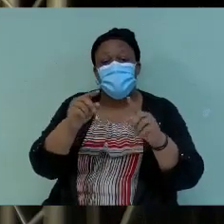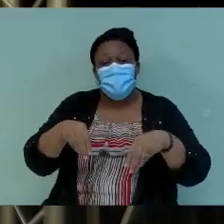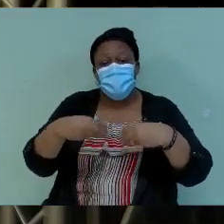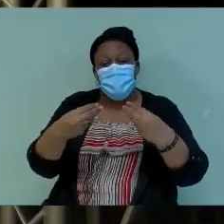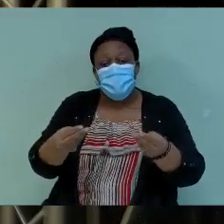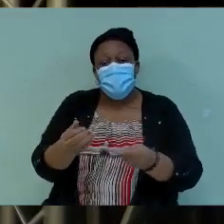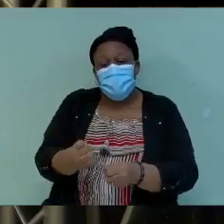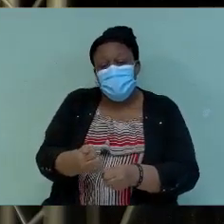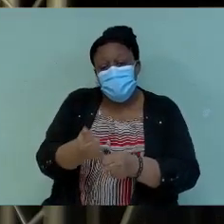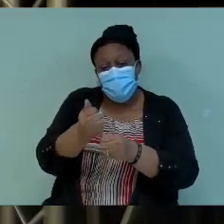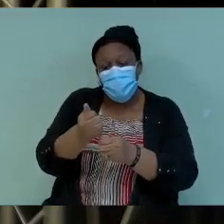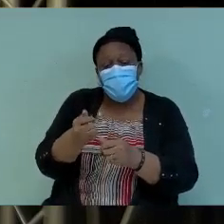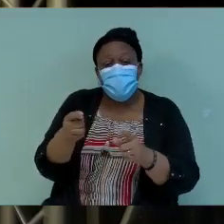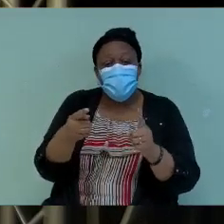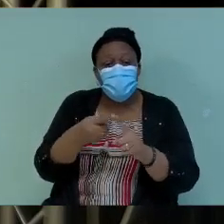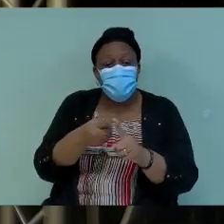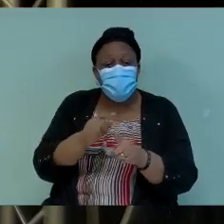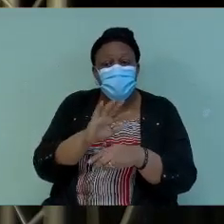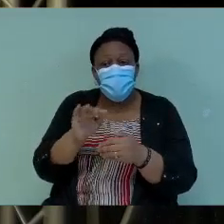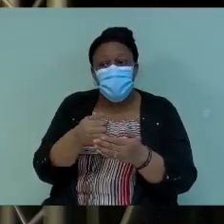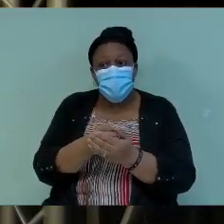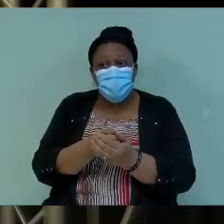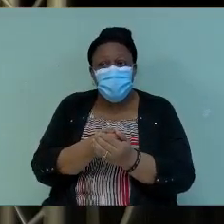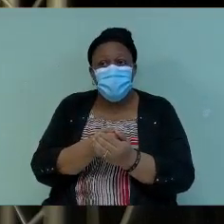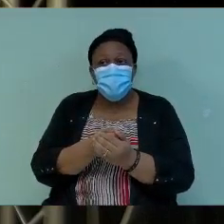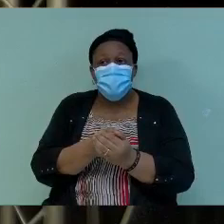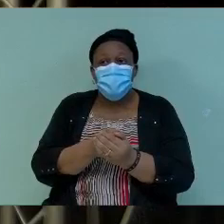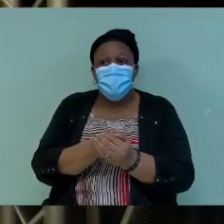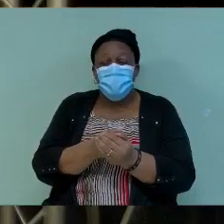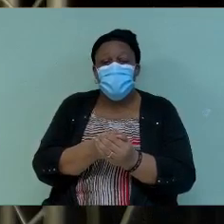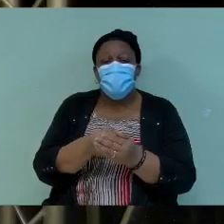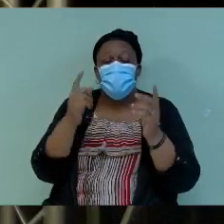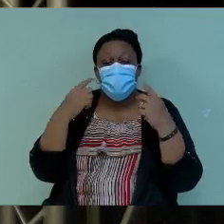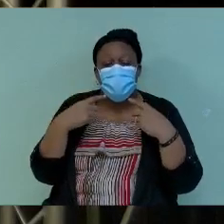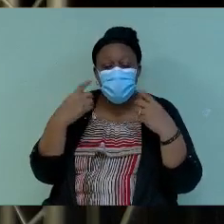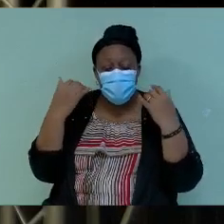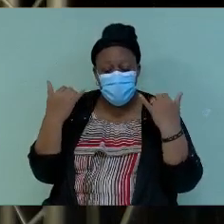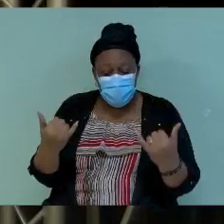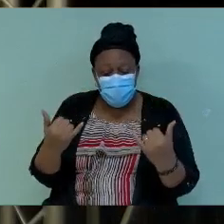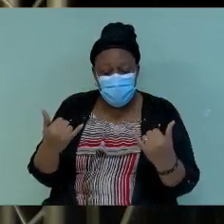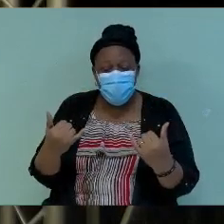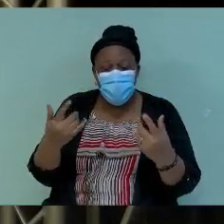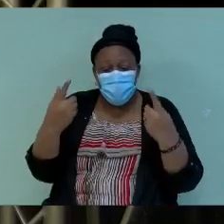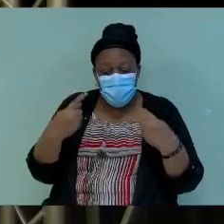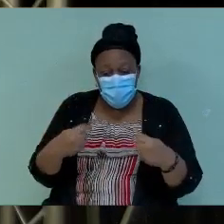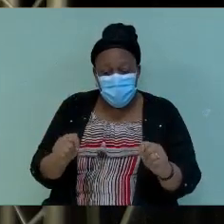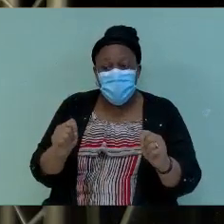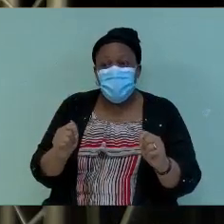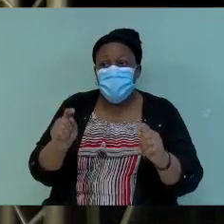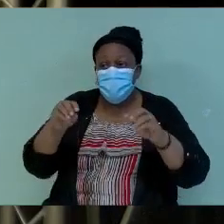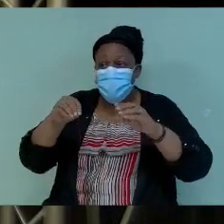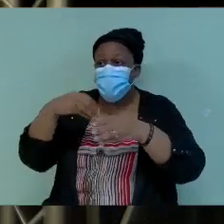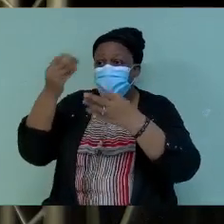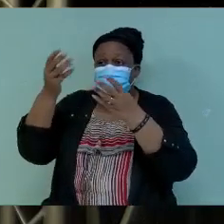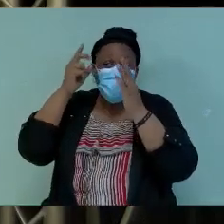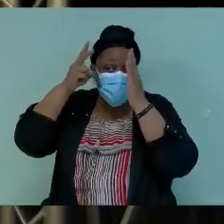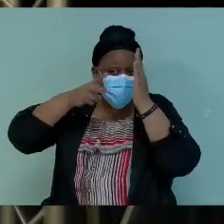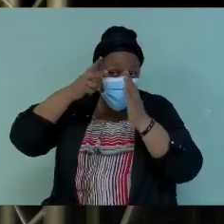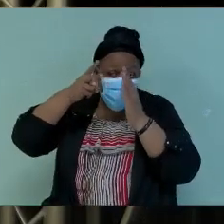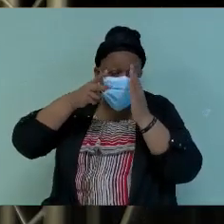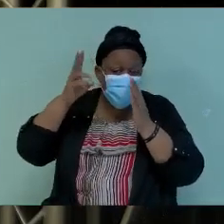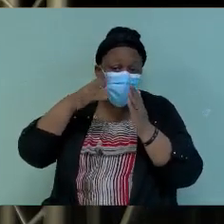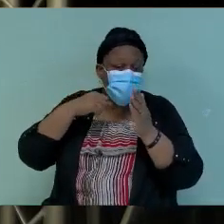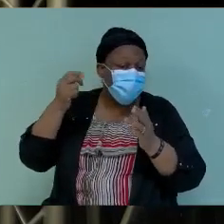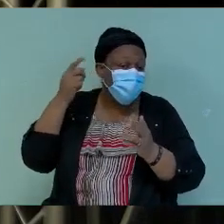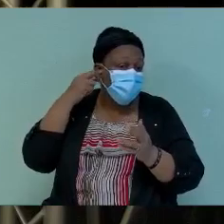have embarked on a campaign to disseminate information about how to take care of our mental health